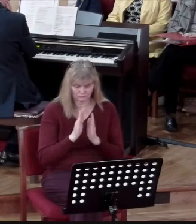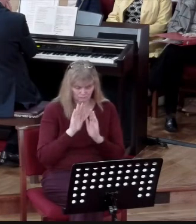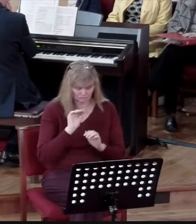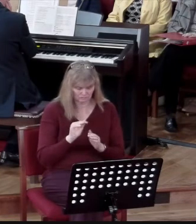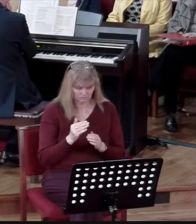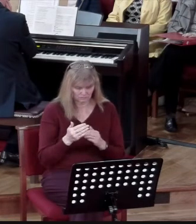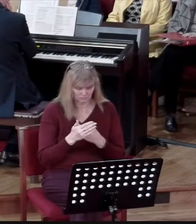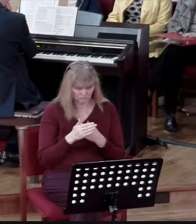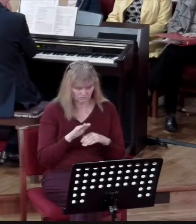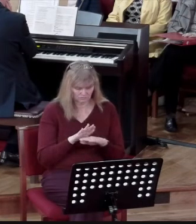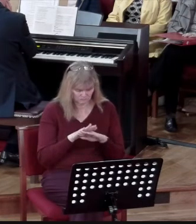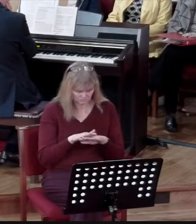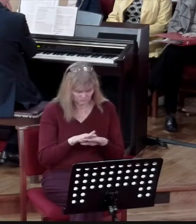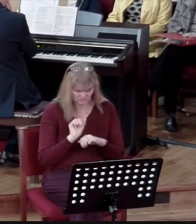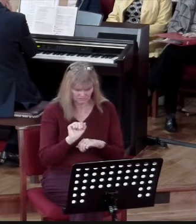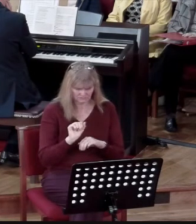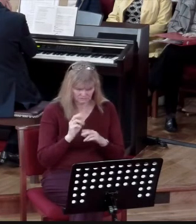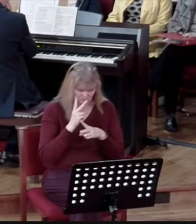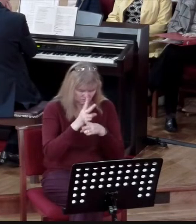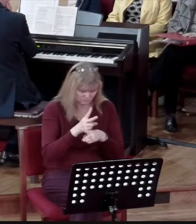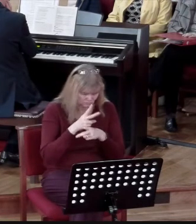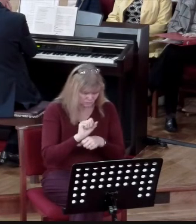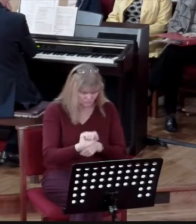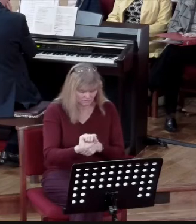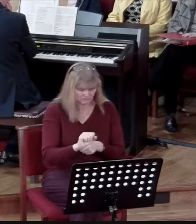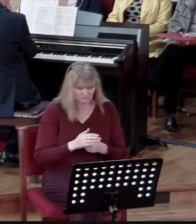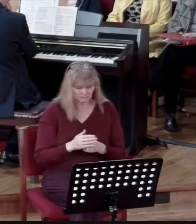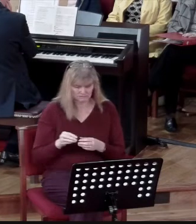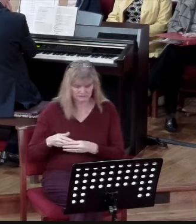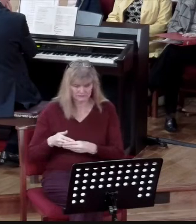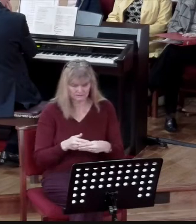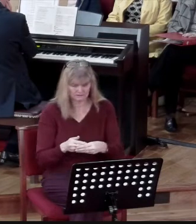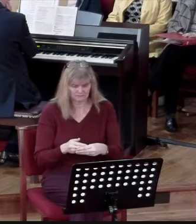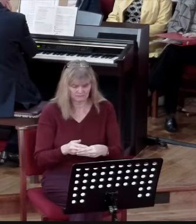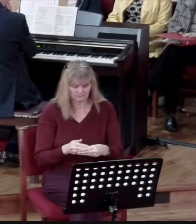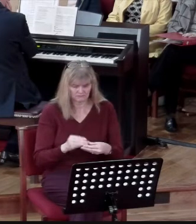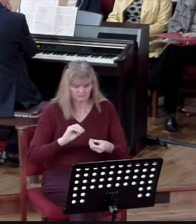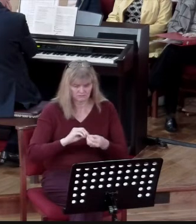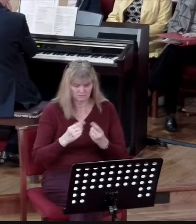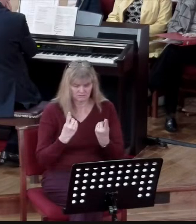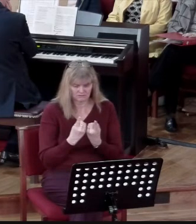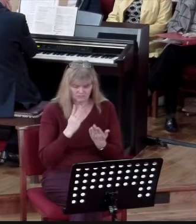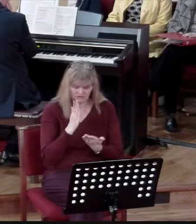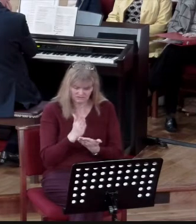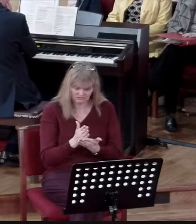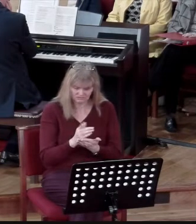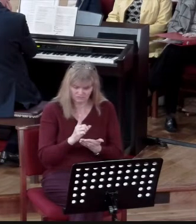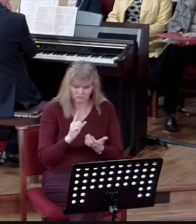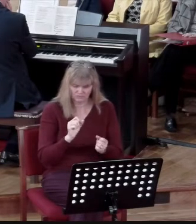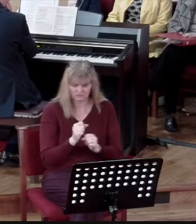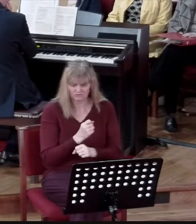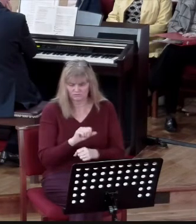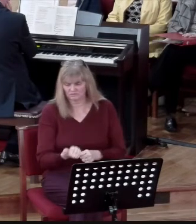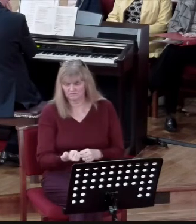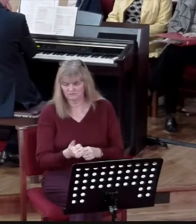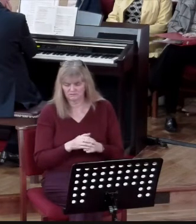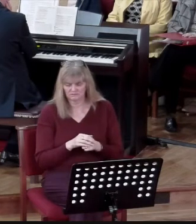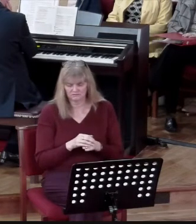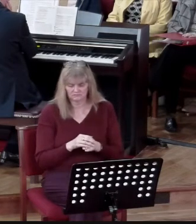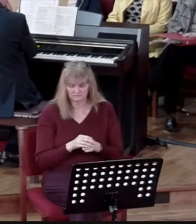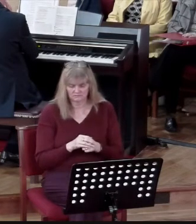over her and guide her into the right decisions here, and for those to help her who can. And we